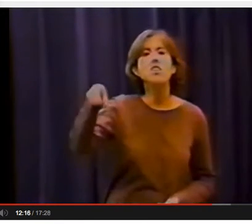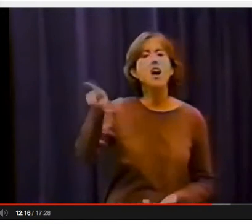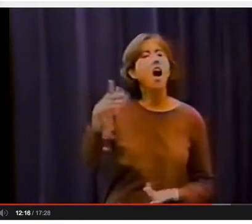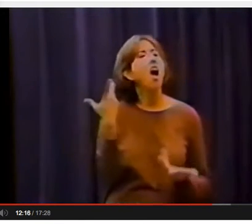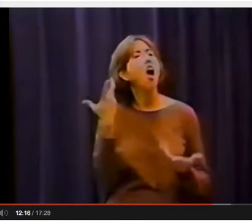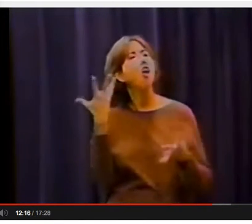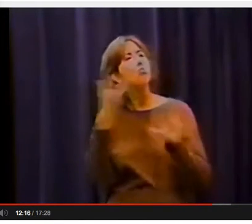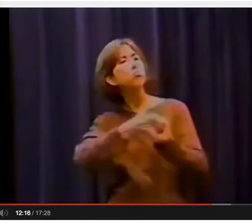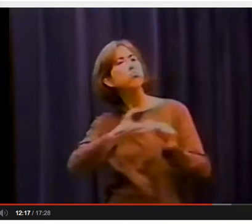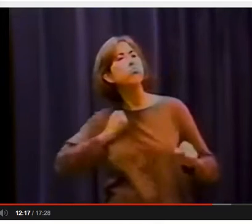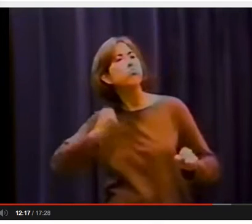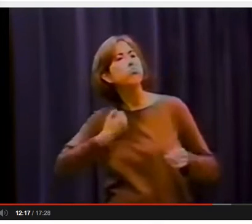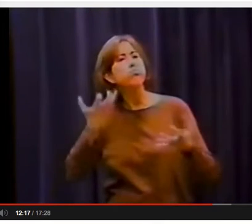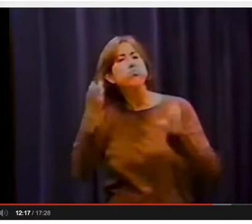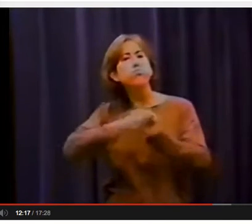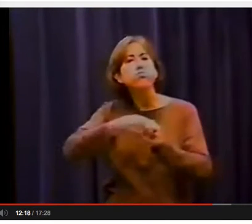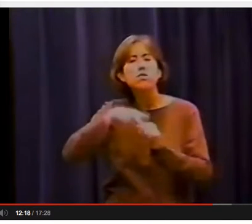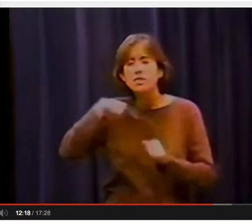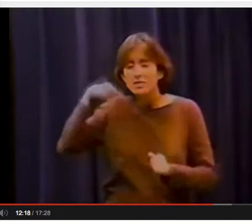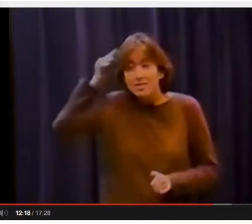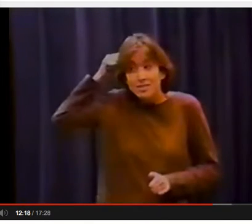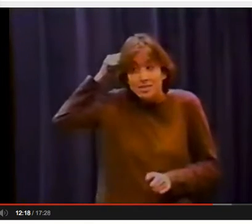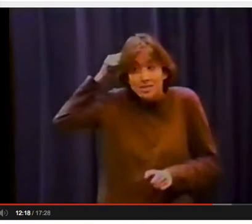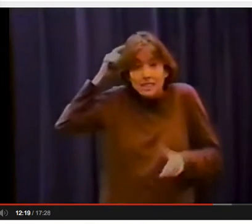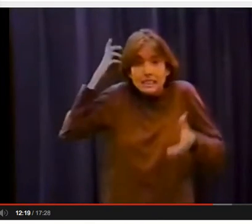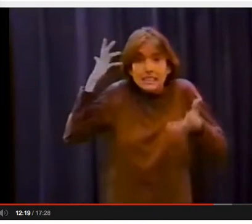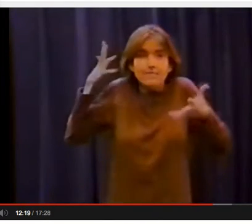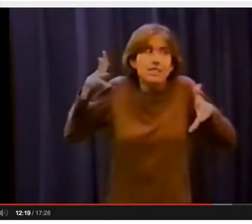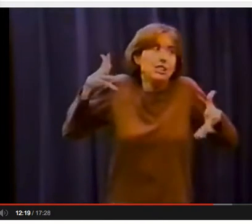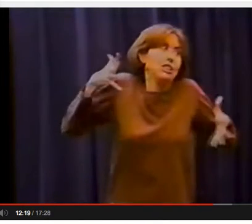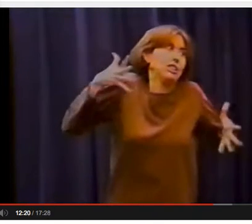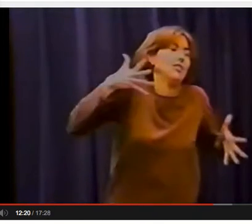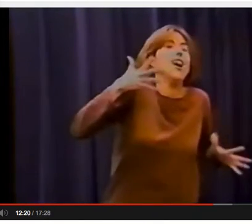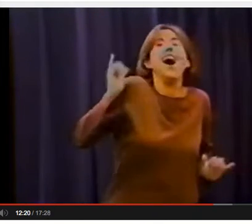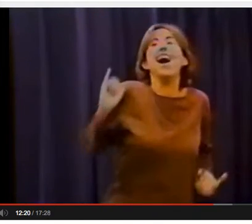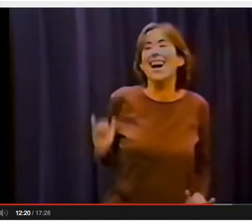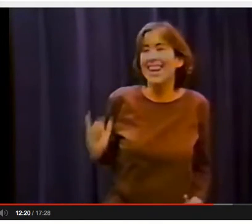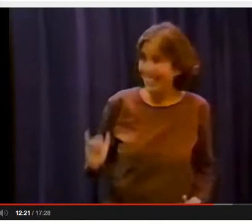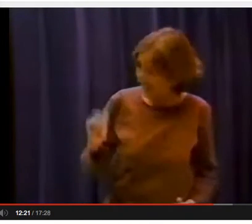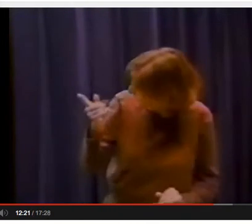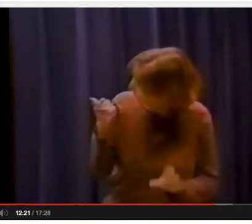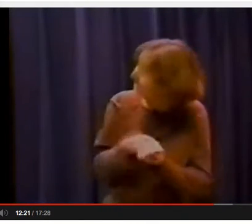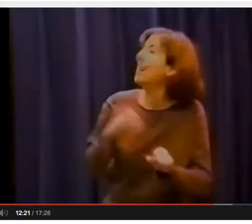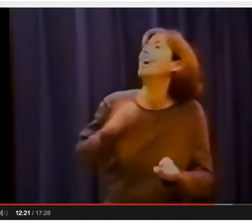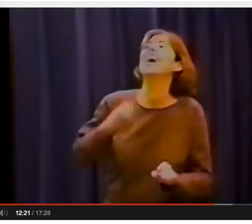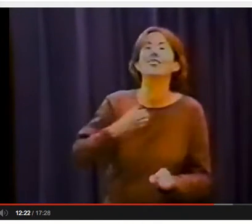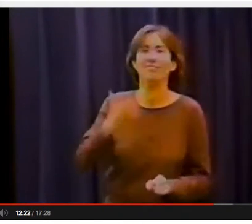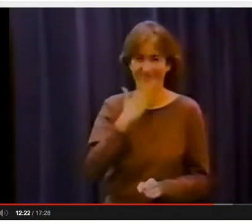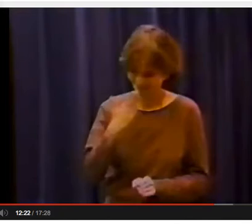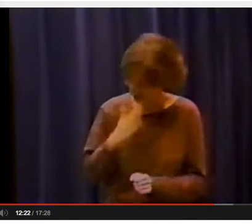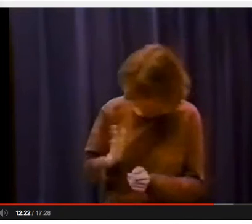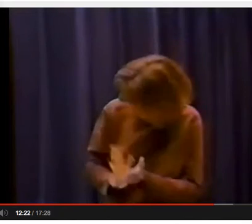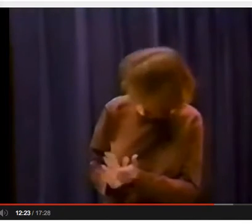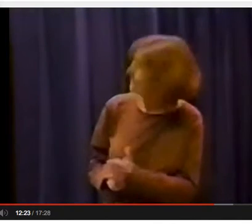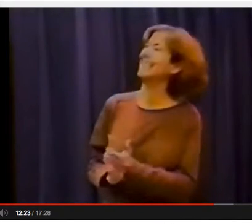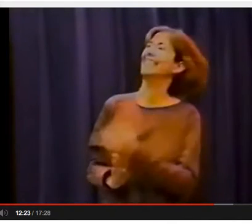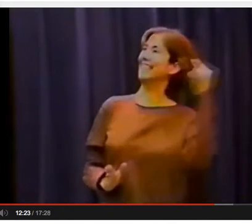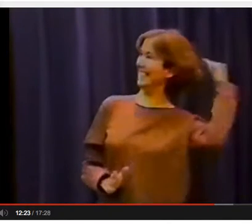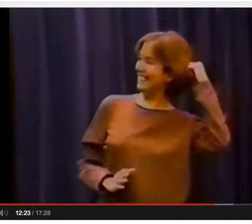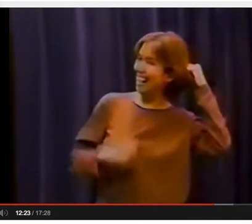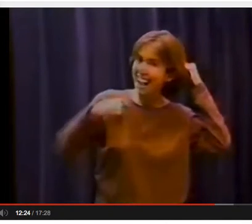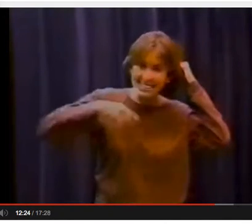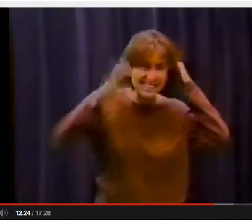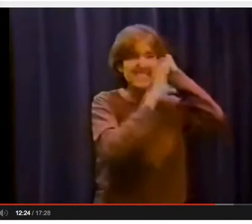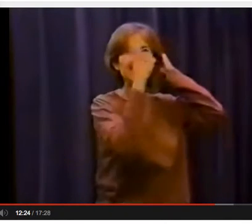So I asked the kid, I was like, "What's that for?" He's like, I guess he joined a gang." And I was like, "Gang?" And I was like, "Oh, all